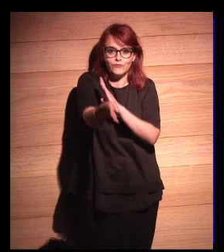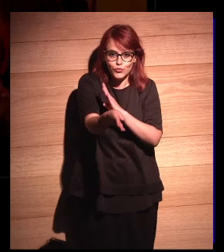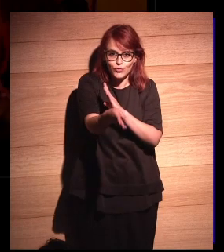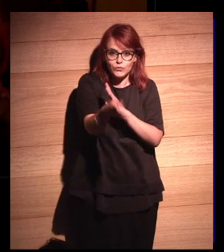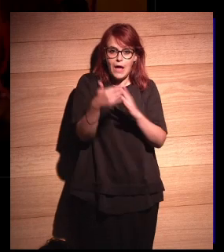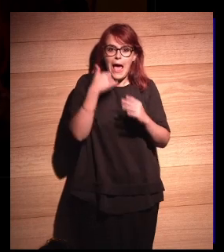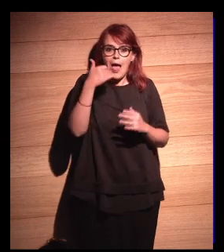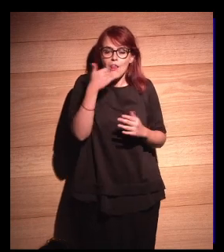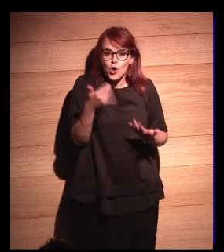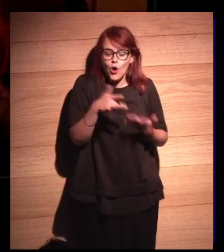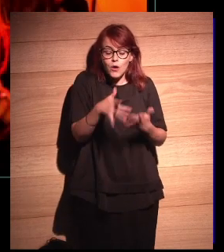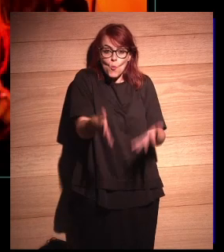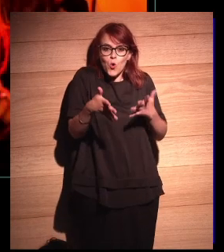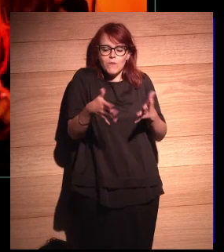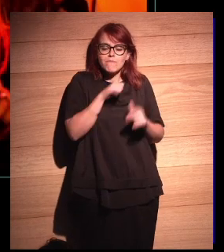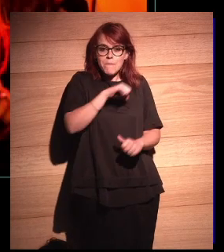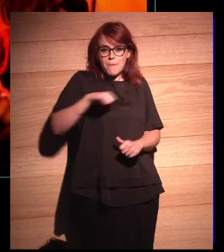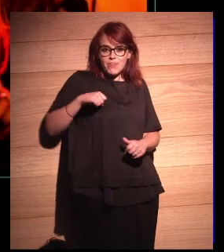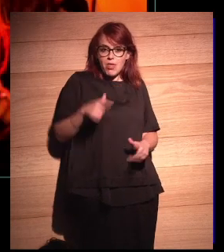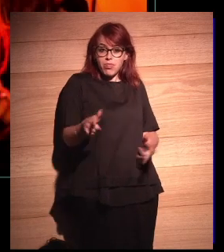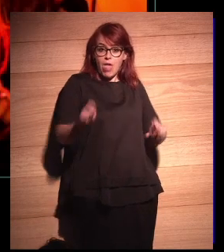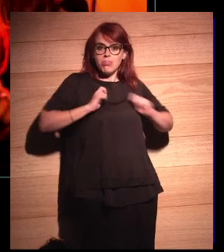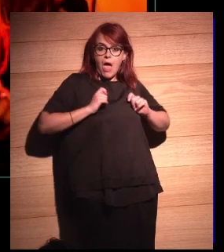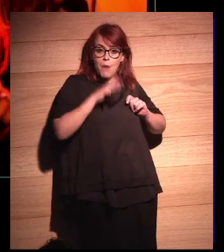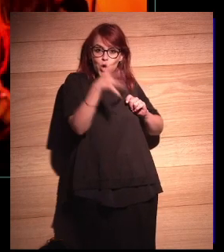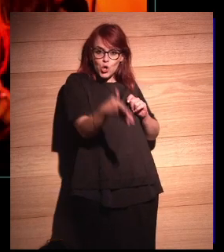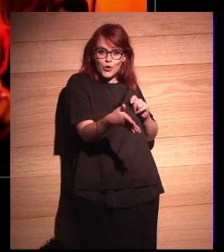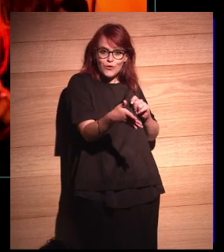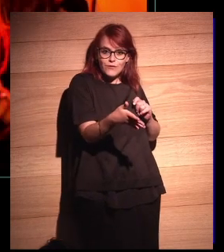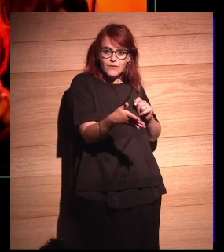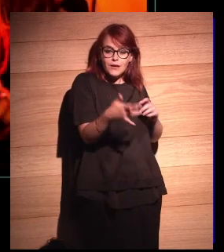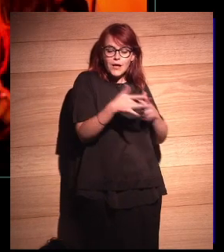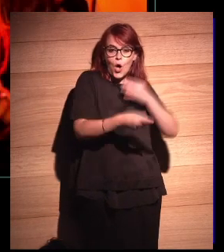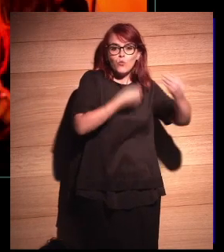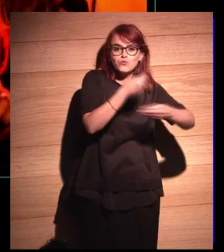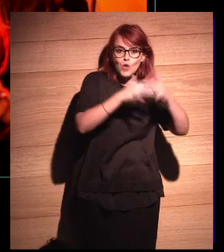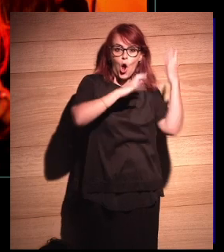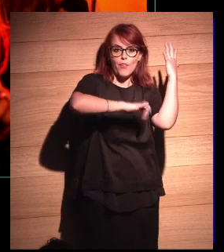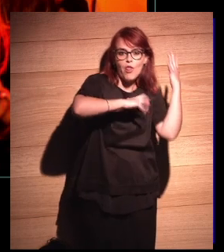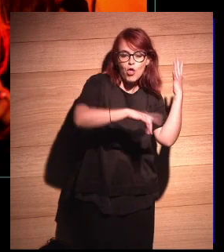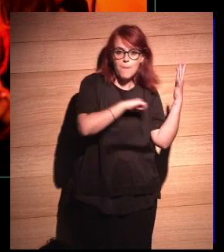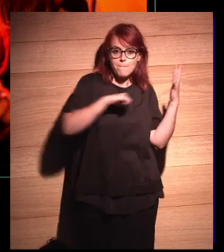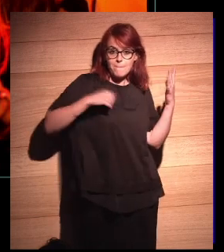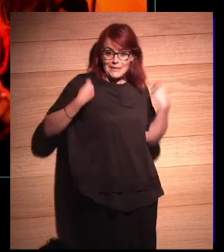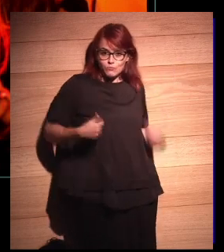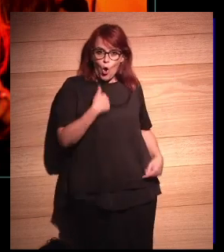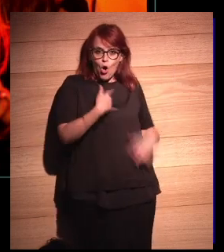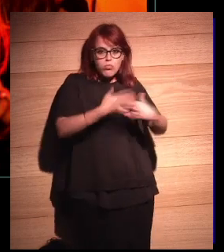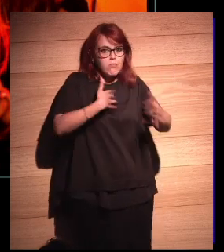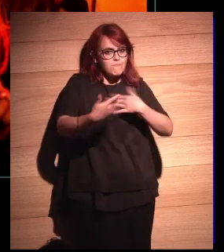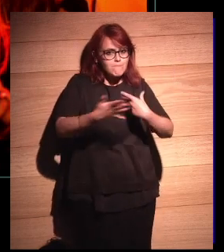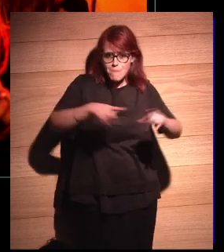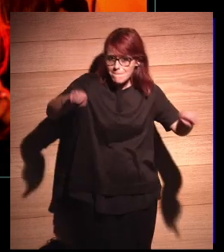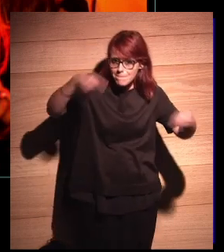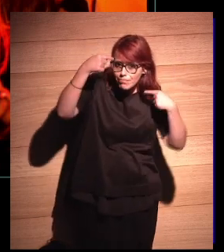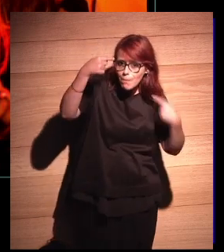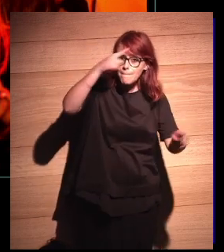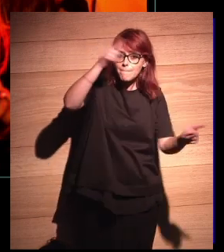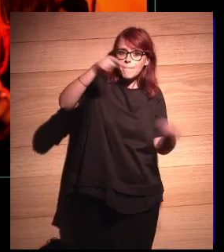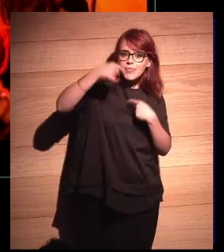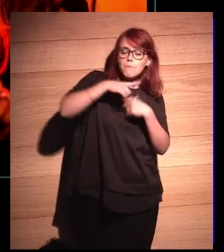that it gave me lots of independence, because if I learned how to use a computer myself to make my music myself, I